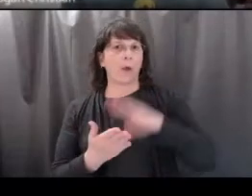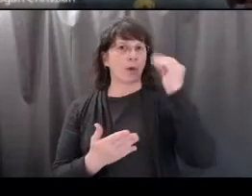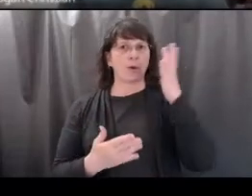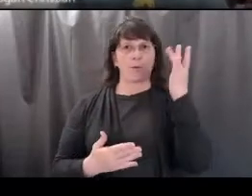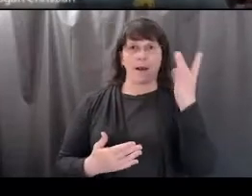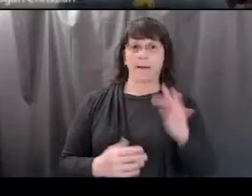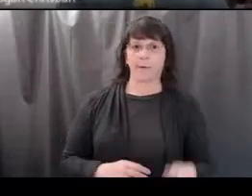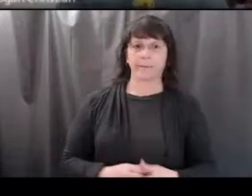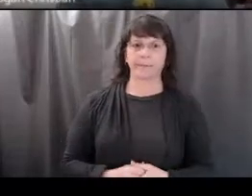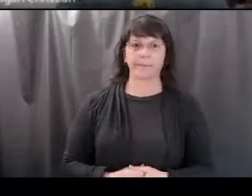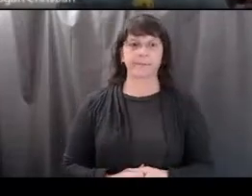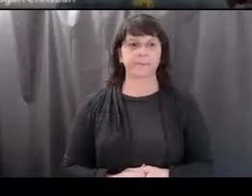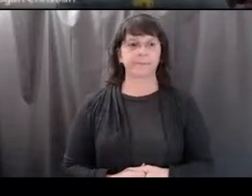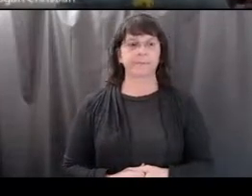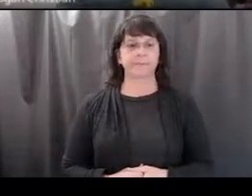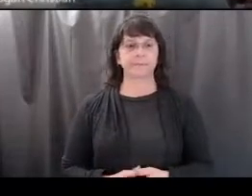why.